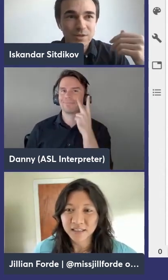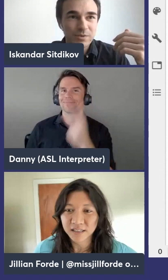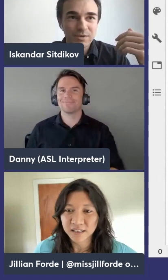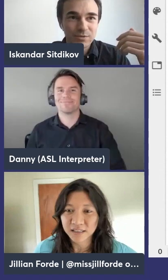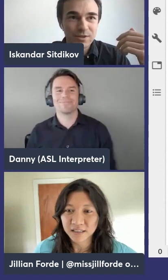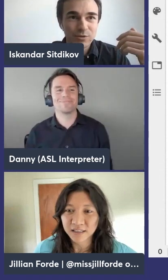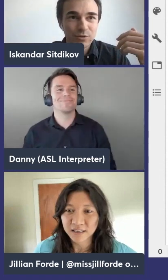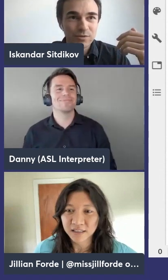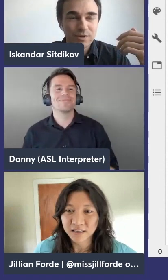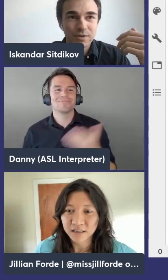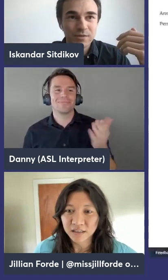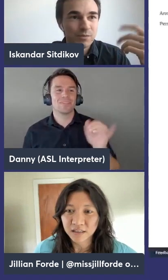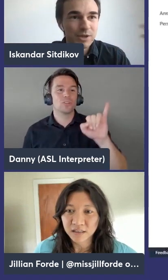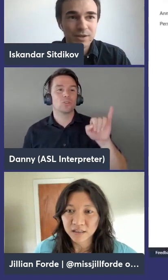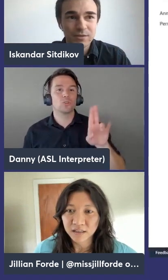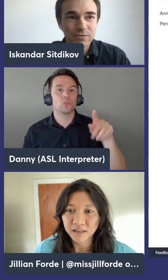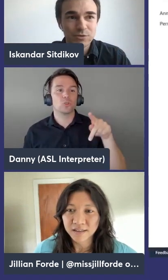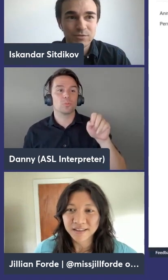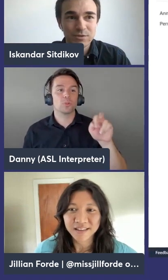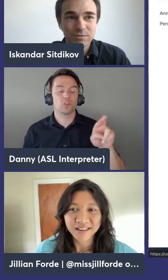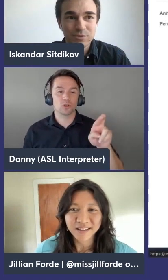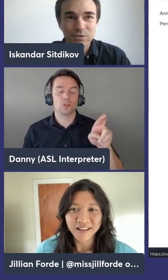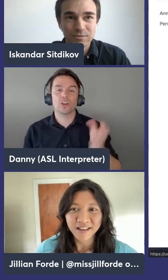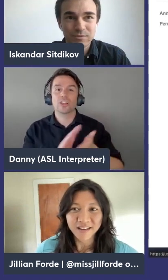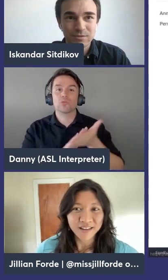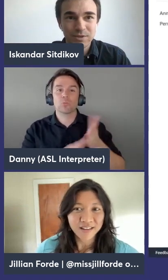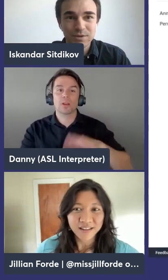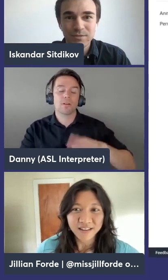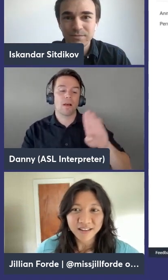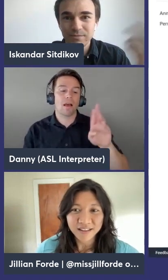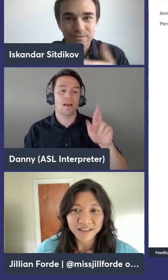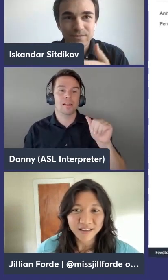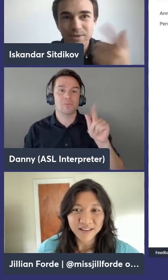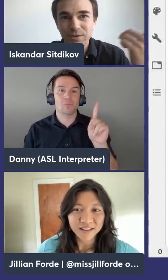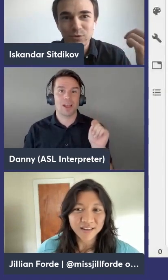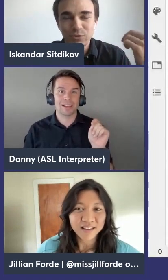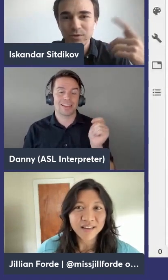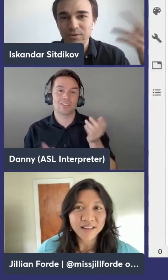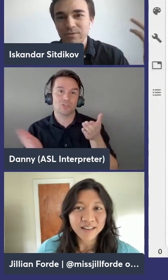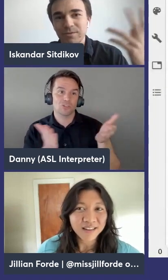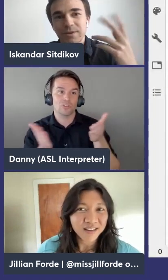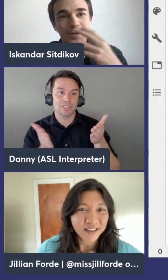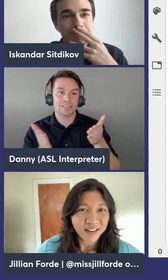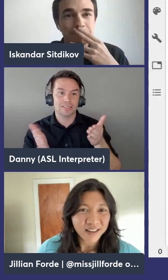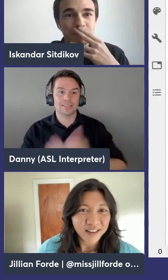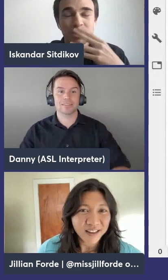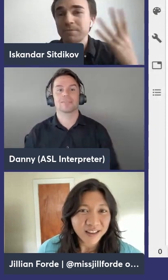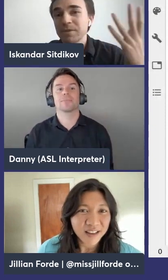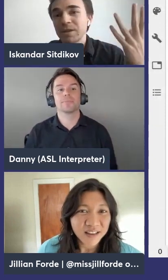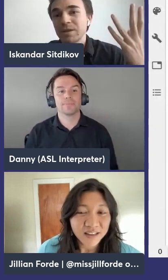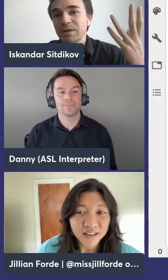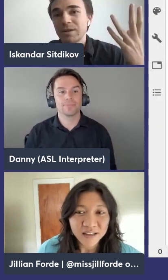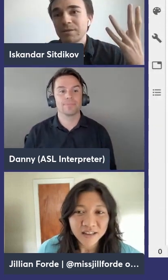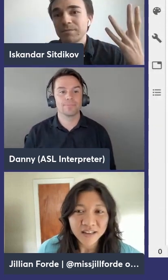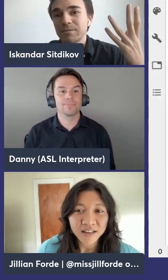is Jupyter Lab. It is running on Braket service, which is here in a notebook.